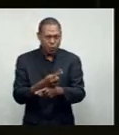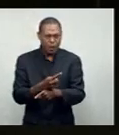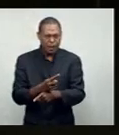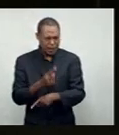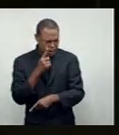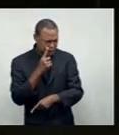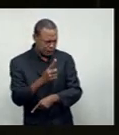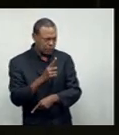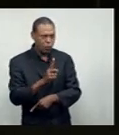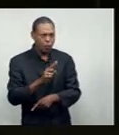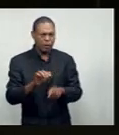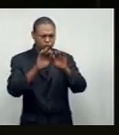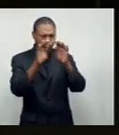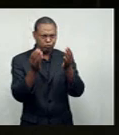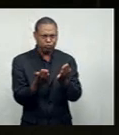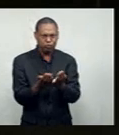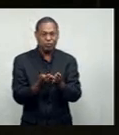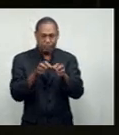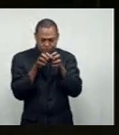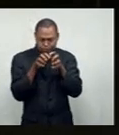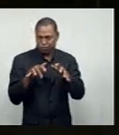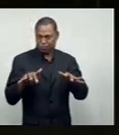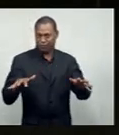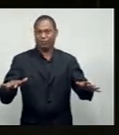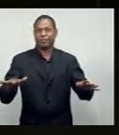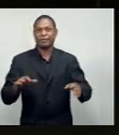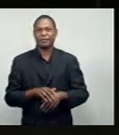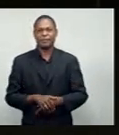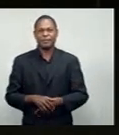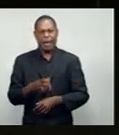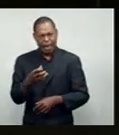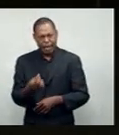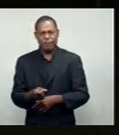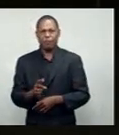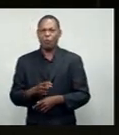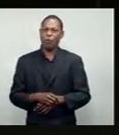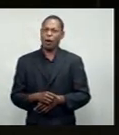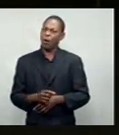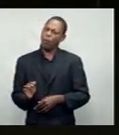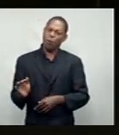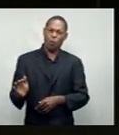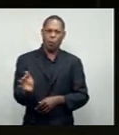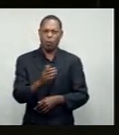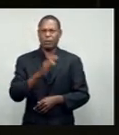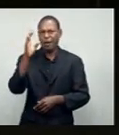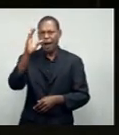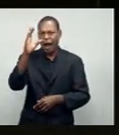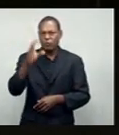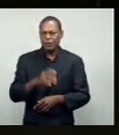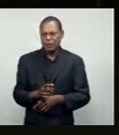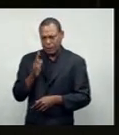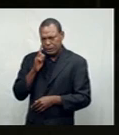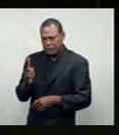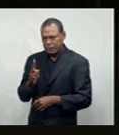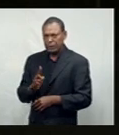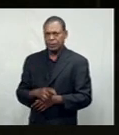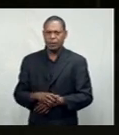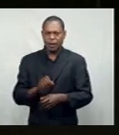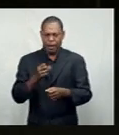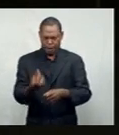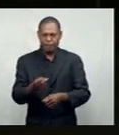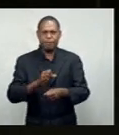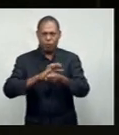a global spike in cases from across the countries that they've detected Delta variant.